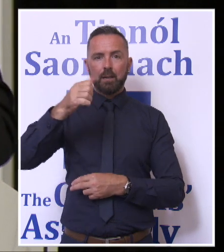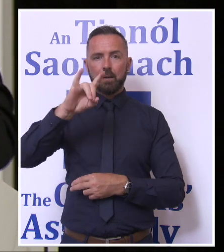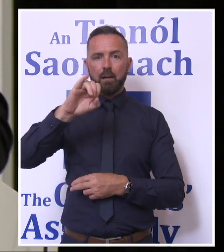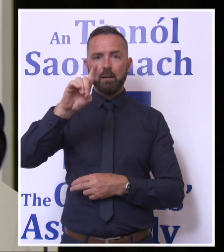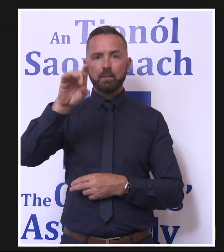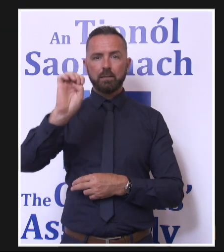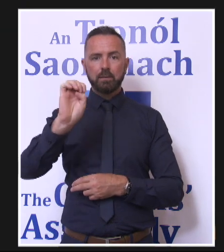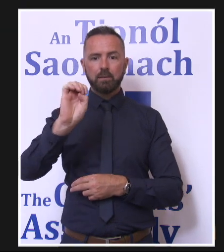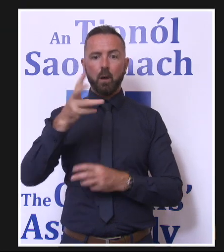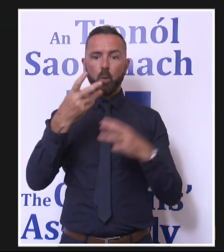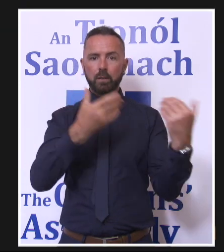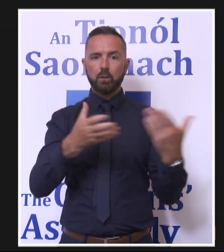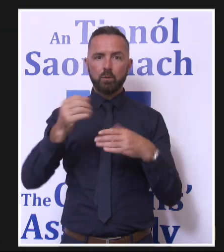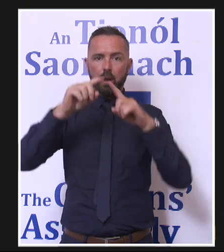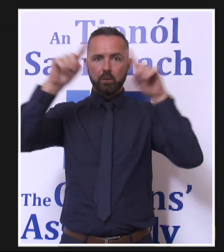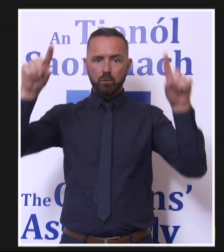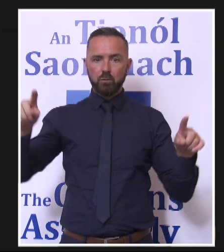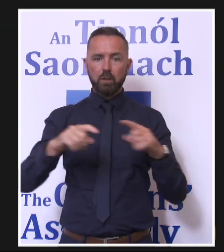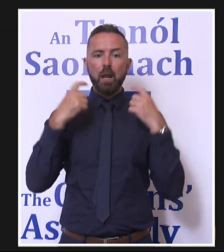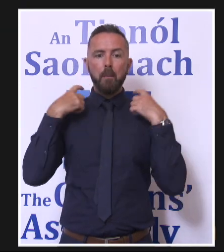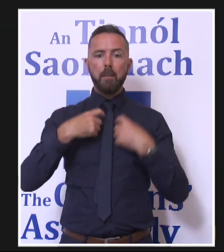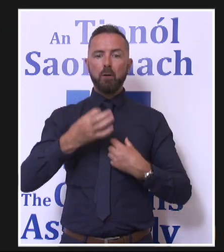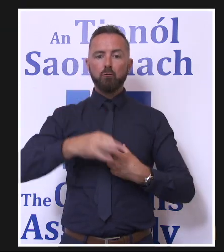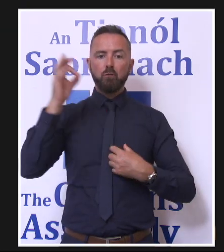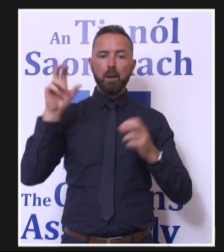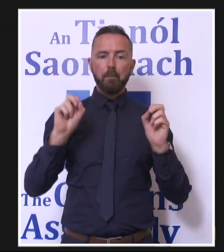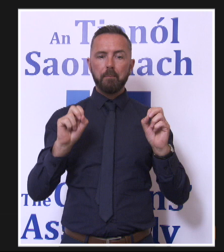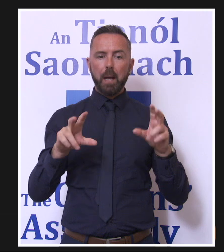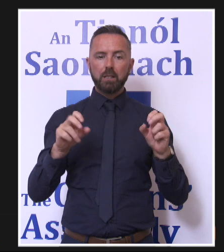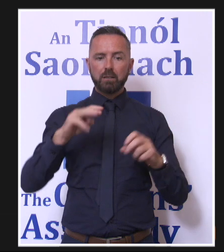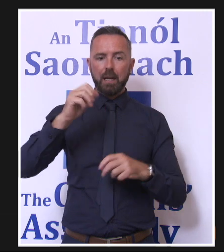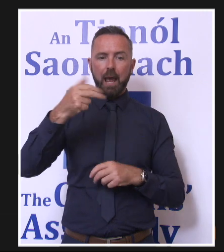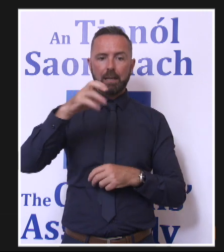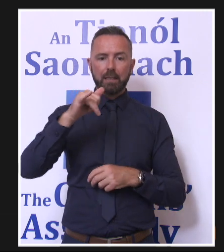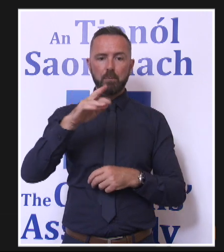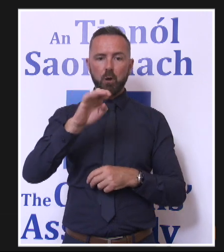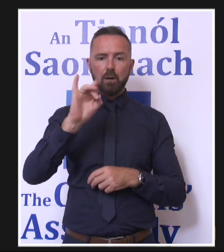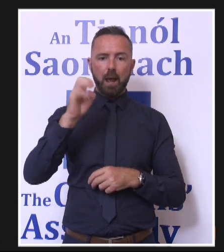screens we have the Mayor of Greater Manchester, Mr. Andy Burnham.